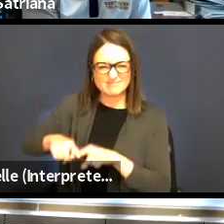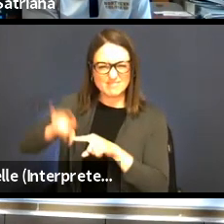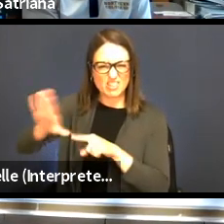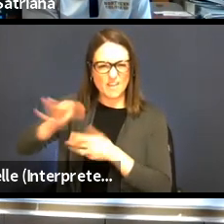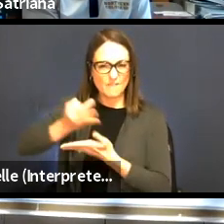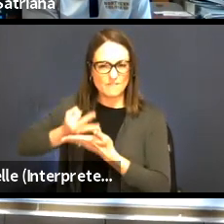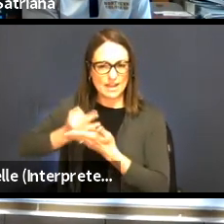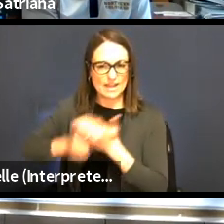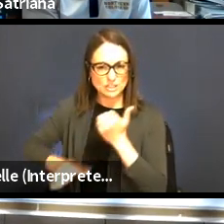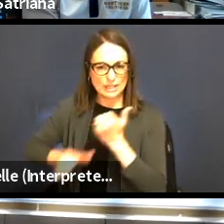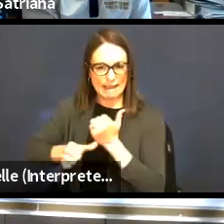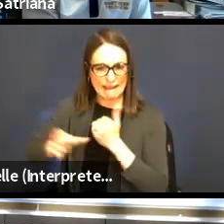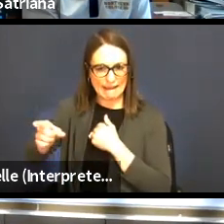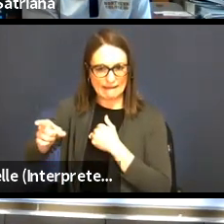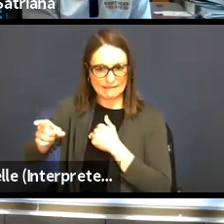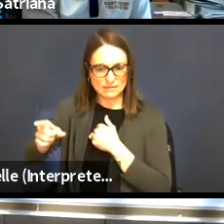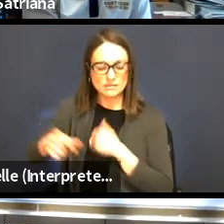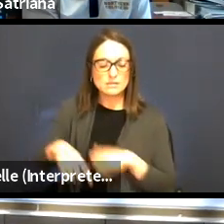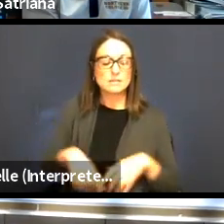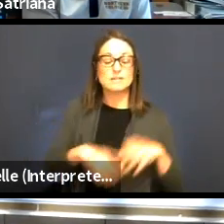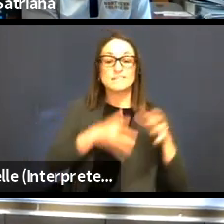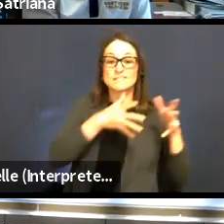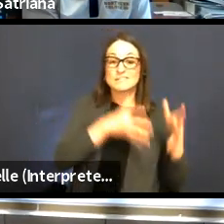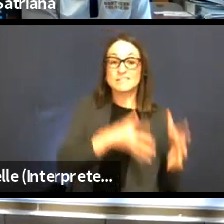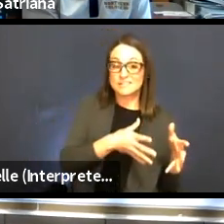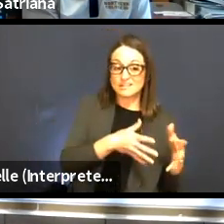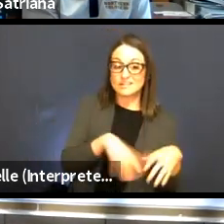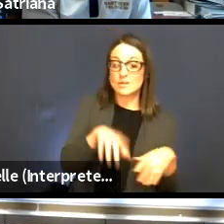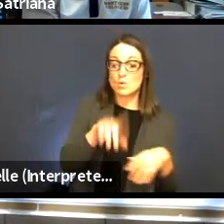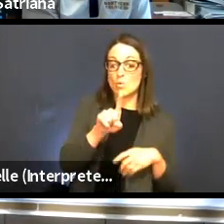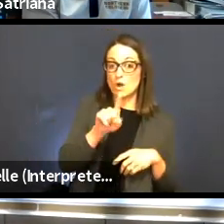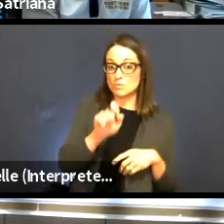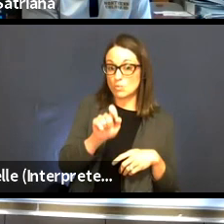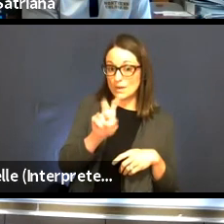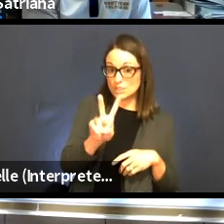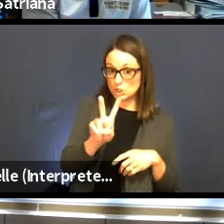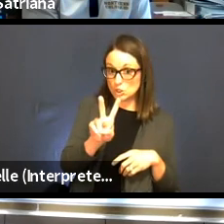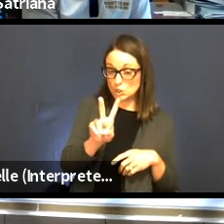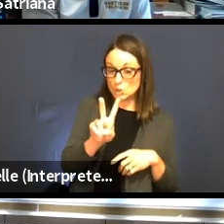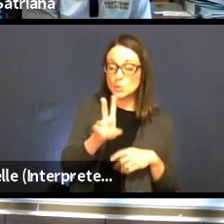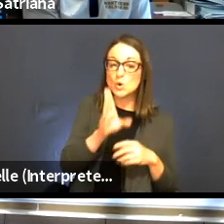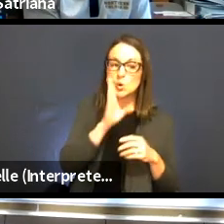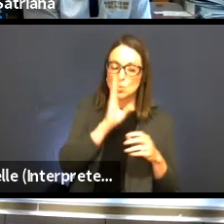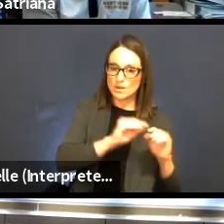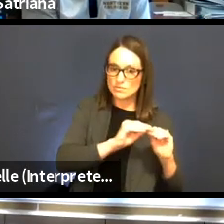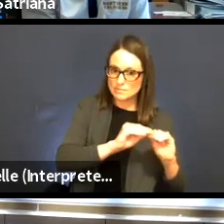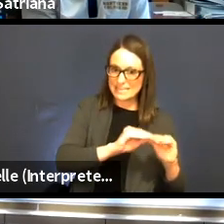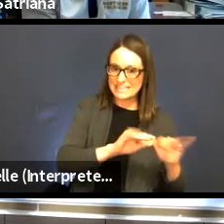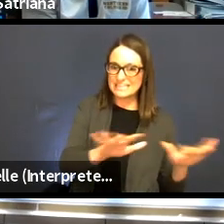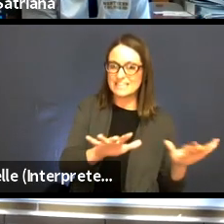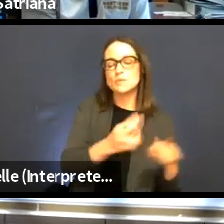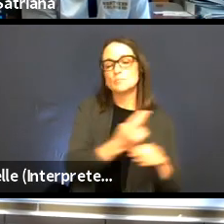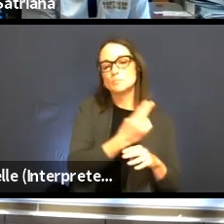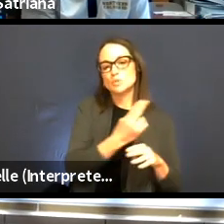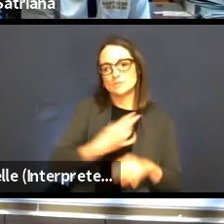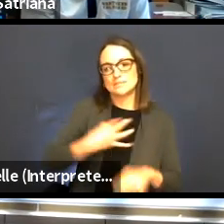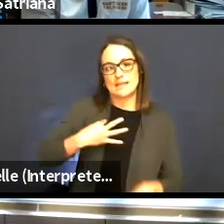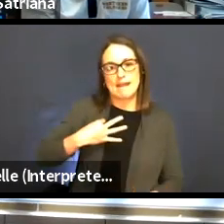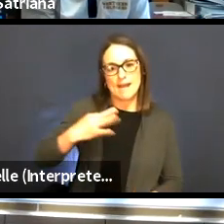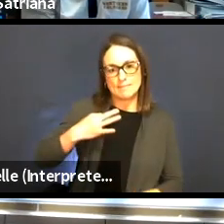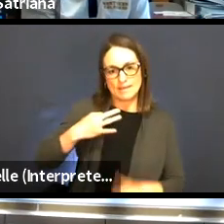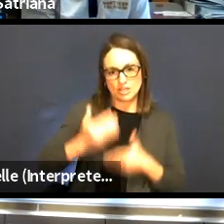The remaining 1.2 million or so is being distributed through an application process that we expect